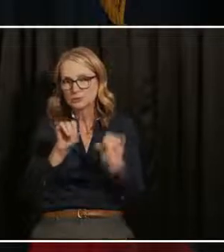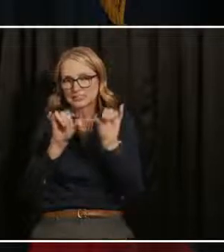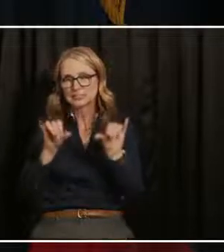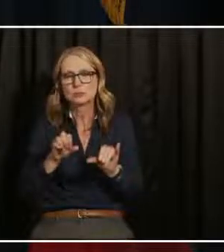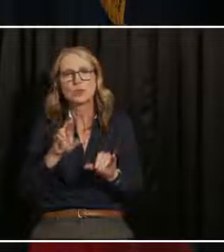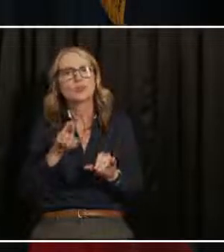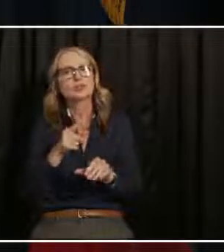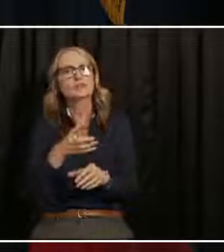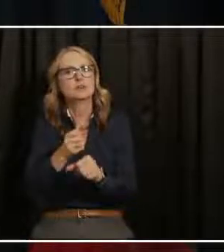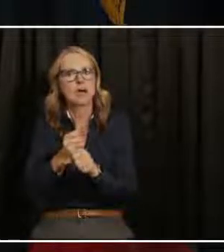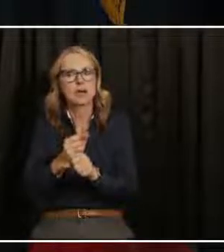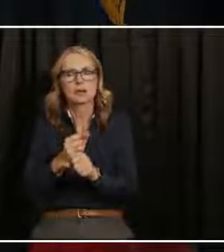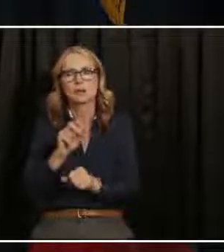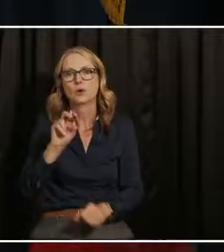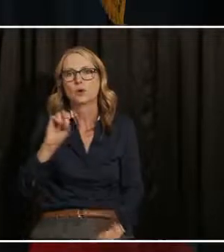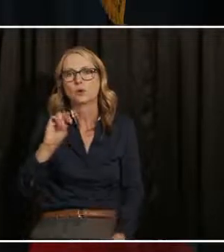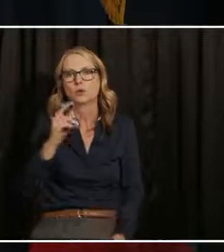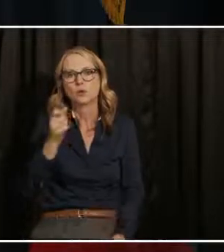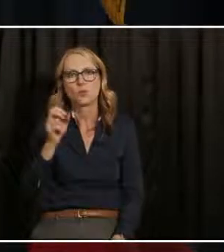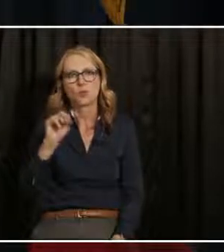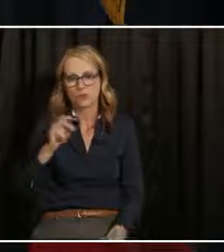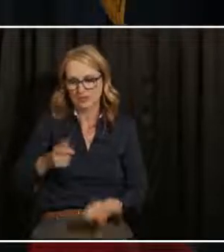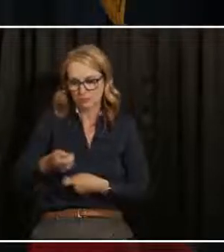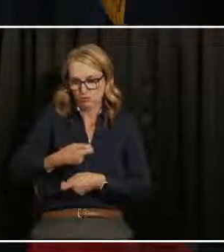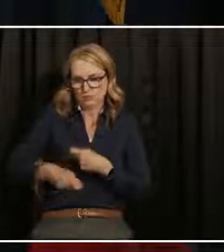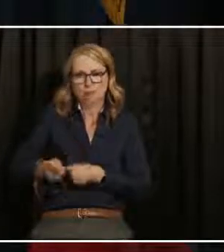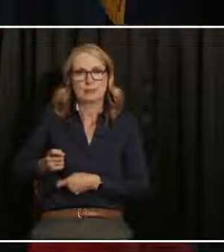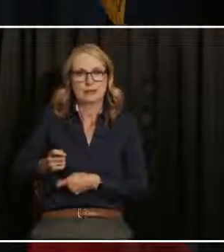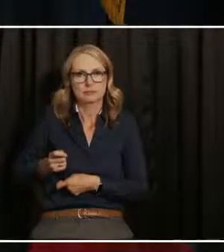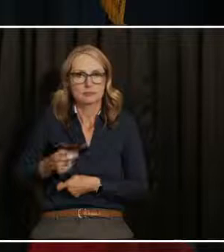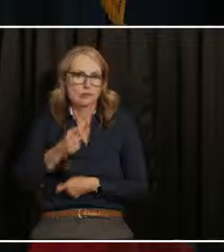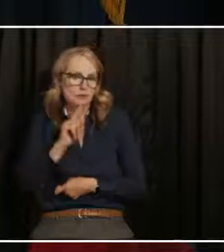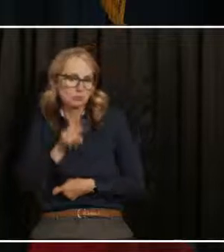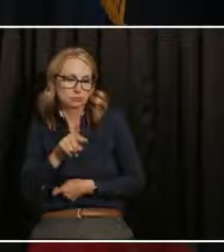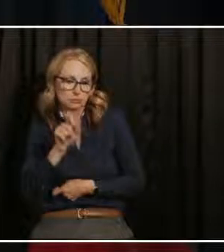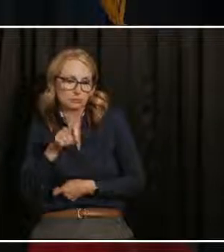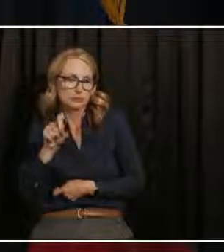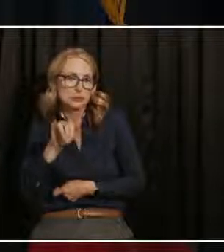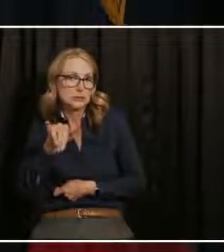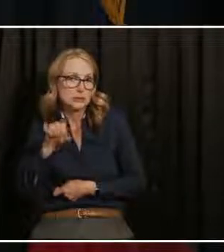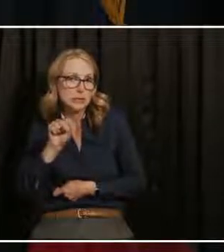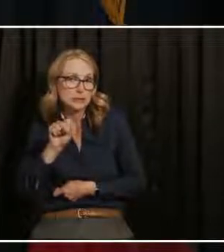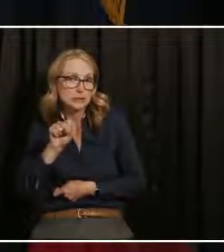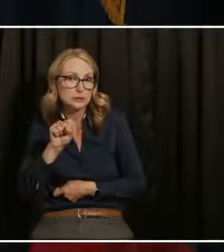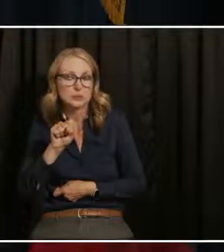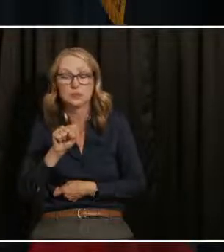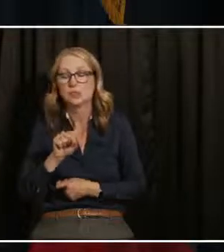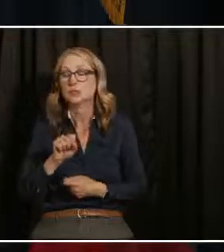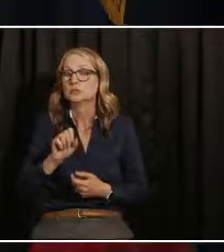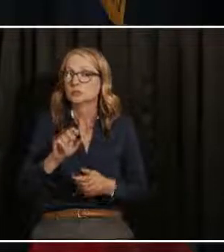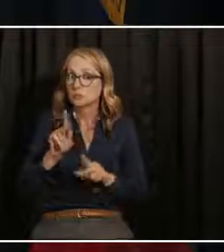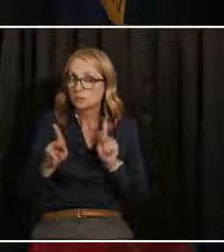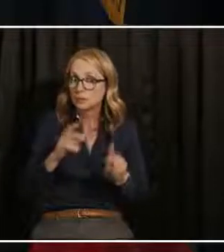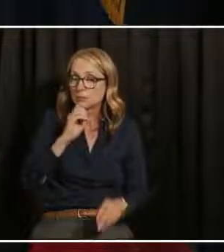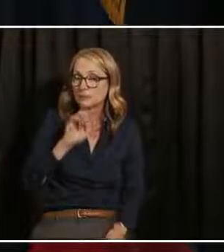And so you simply answer yes if you have a weakened immune system. By very nature of this virus, people in their 70s and 80s, 90s in